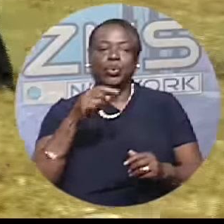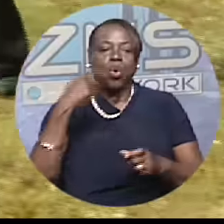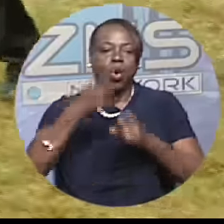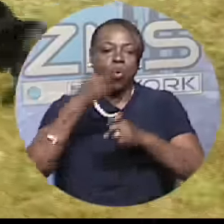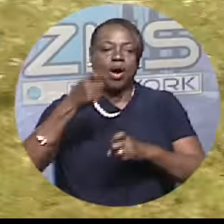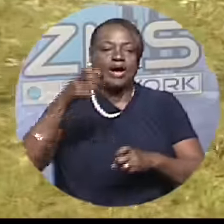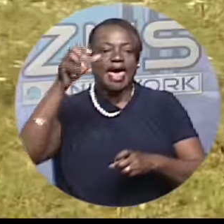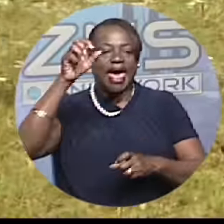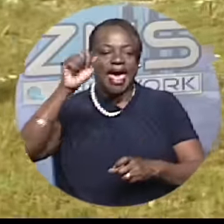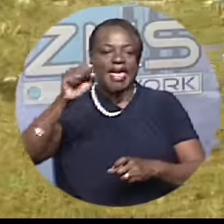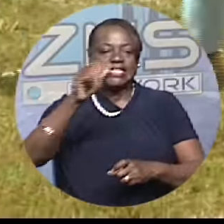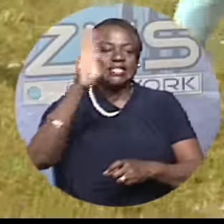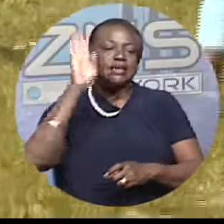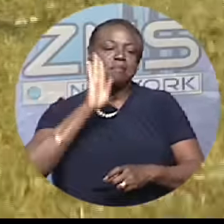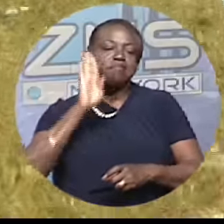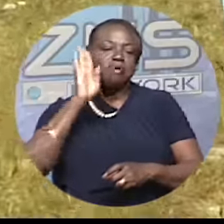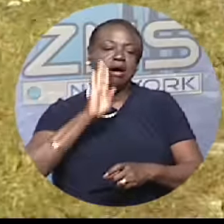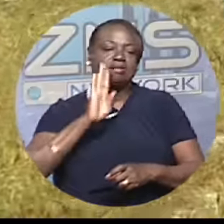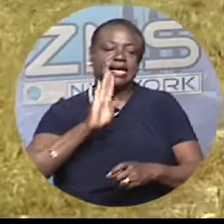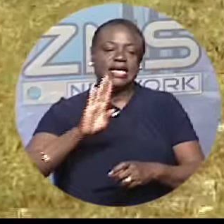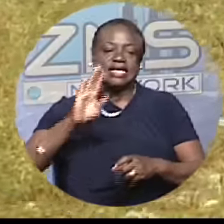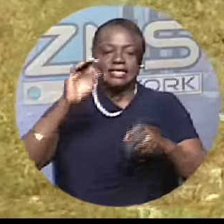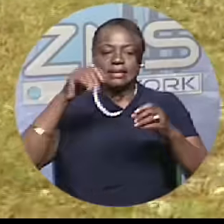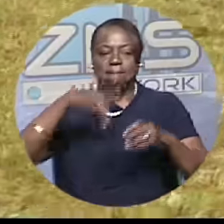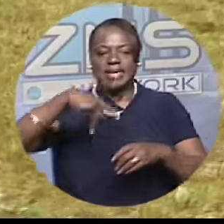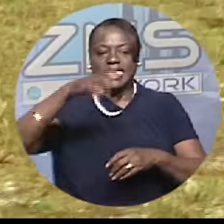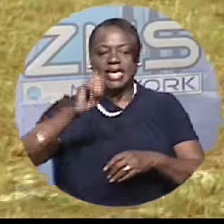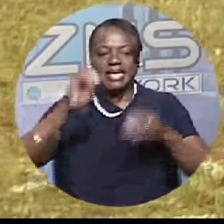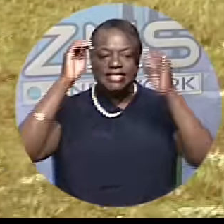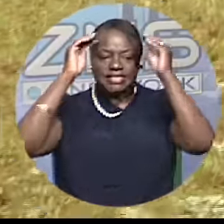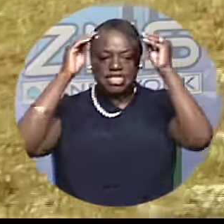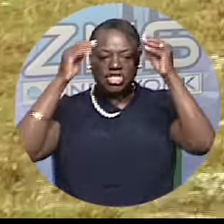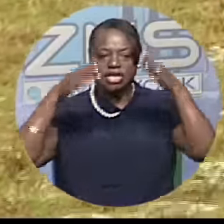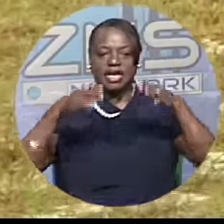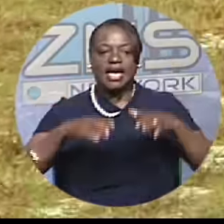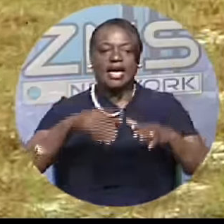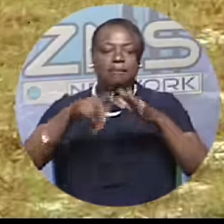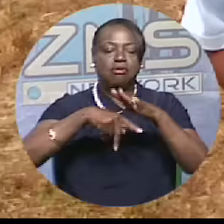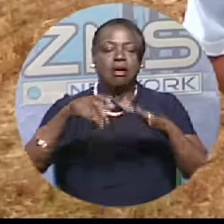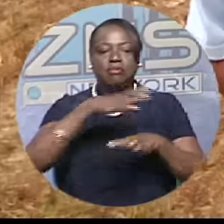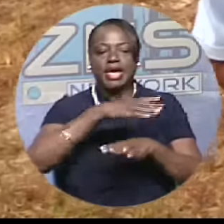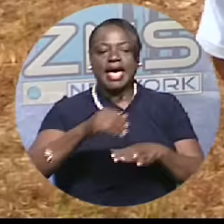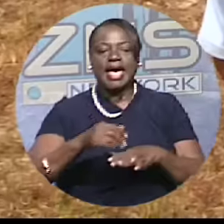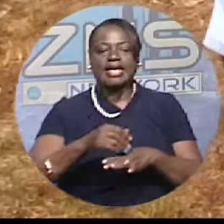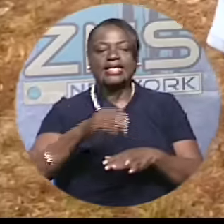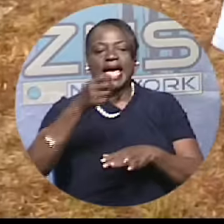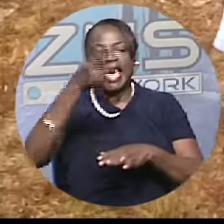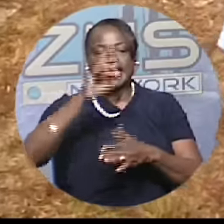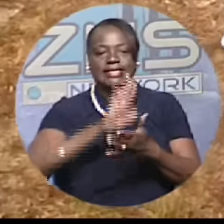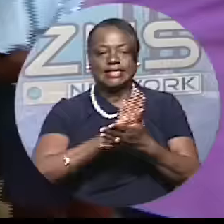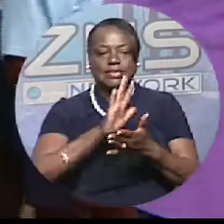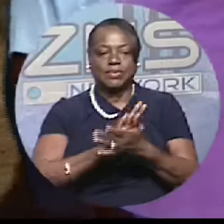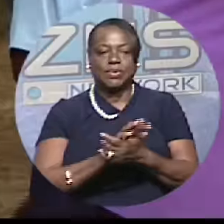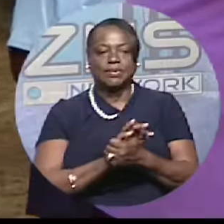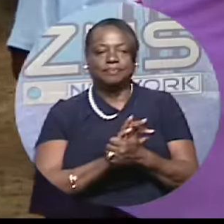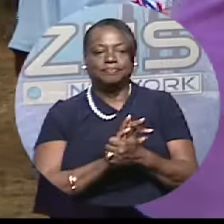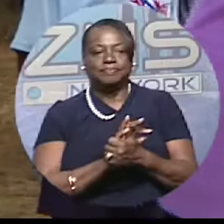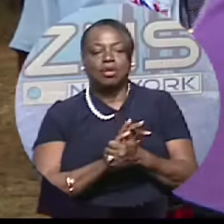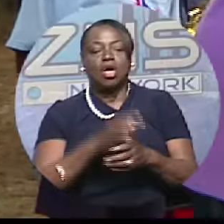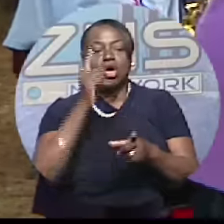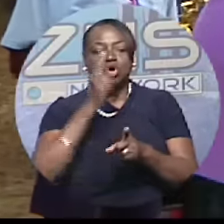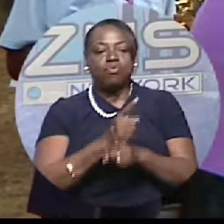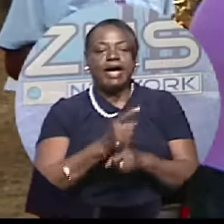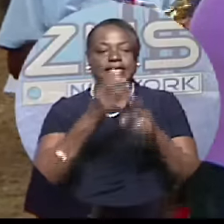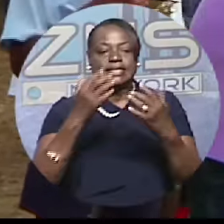teacher at both the high school and the primary school. He says he plans on taking some of the stronger athletes to nationals. Right now, I'm